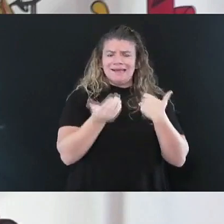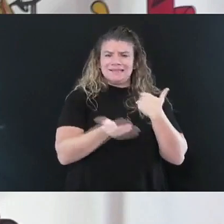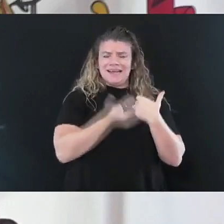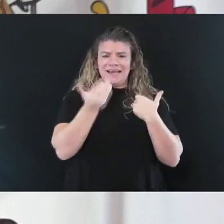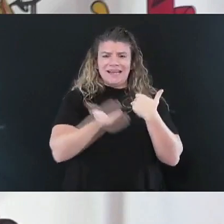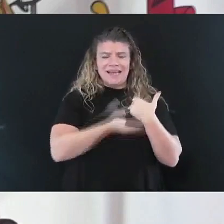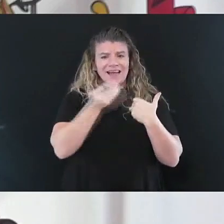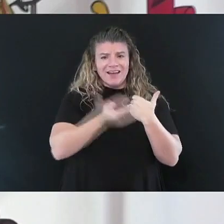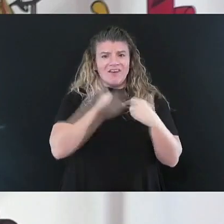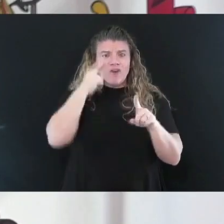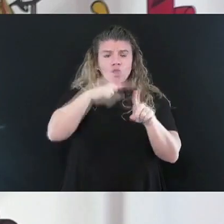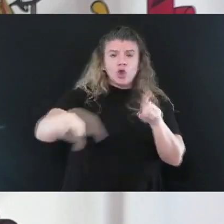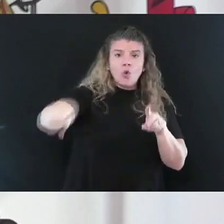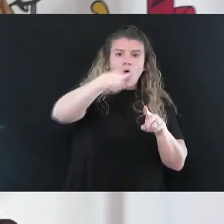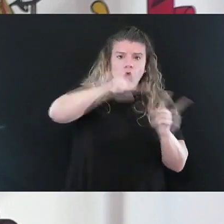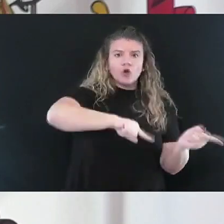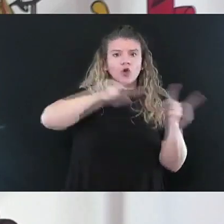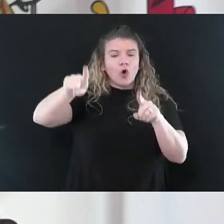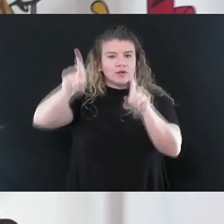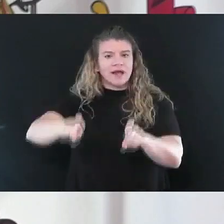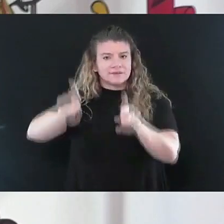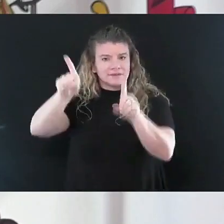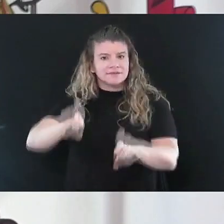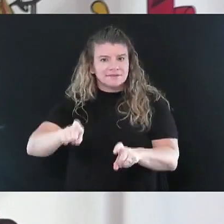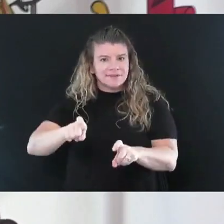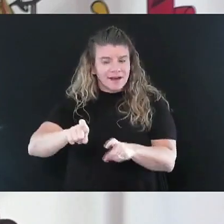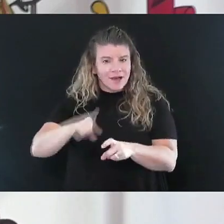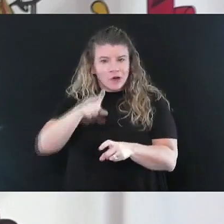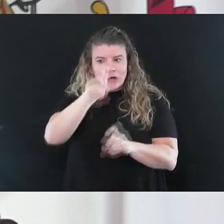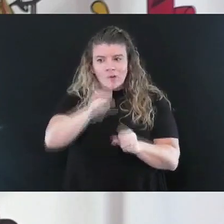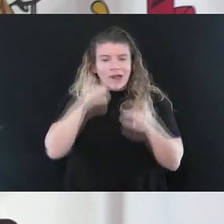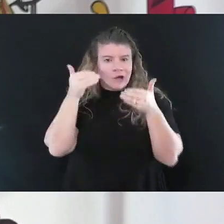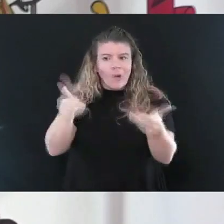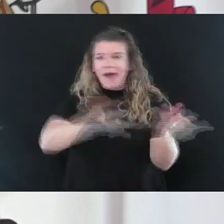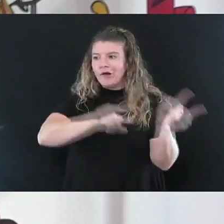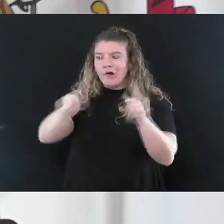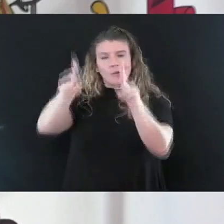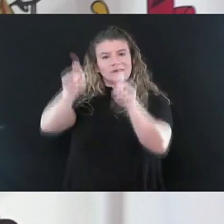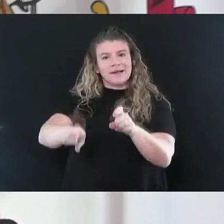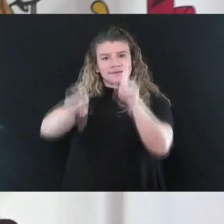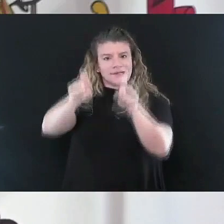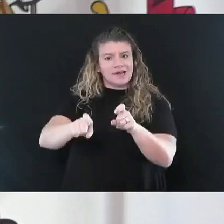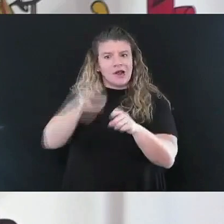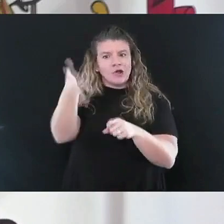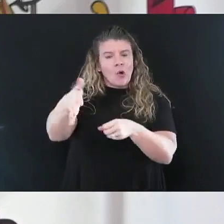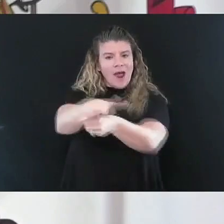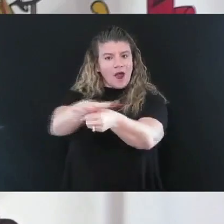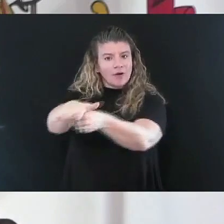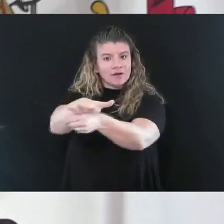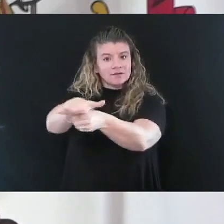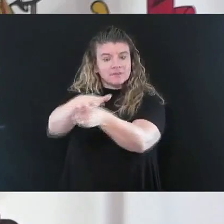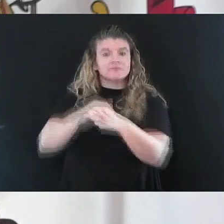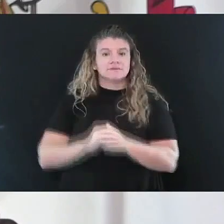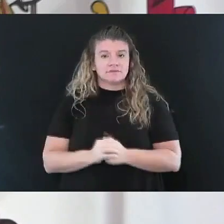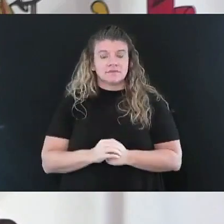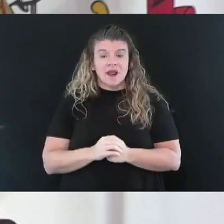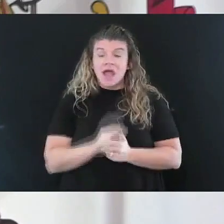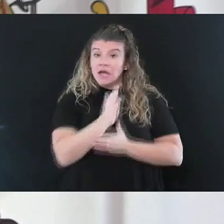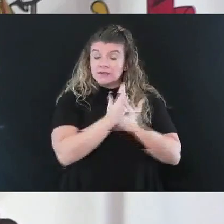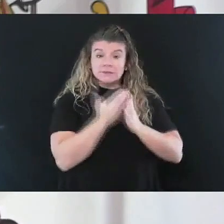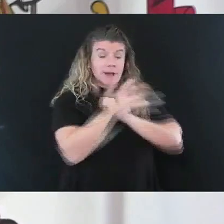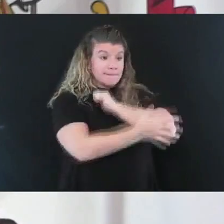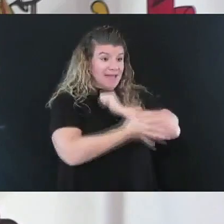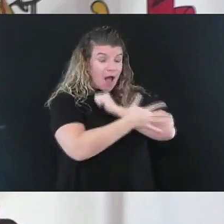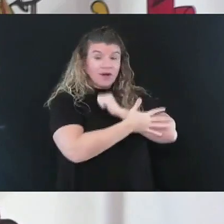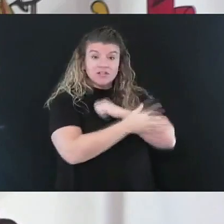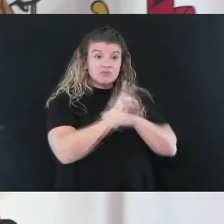Make it so convenient for you to be able to get tested. And there are counties that have responded, and there's our counties